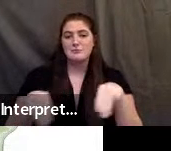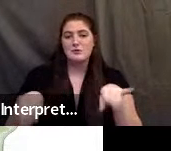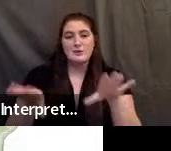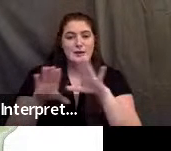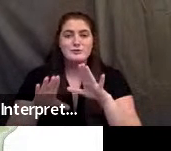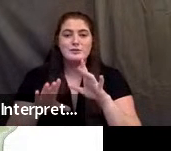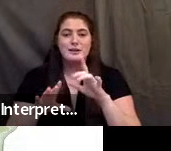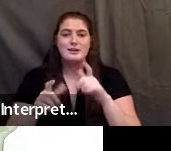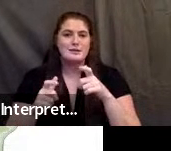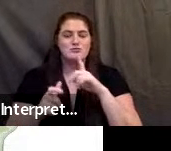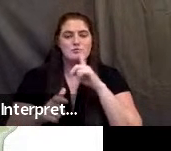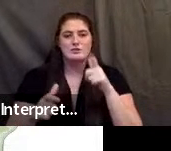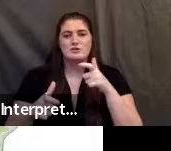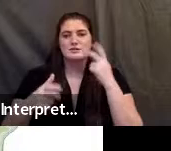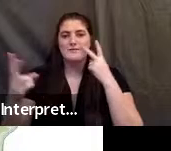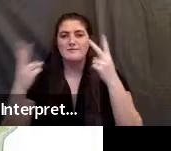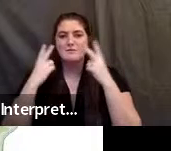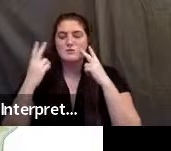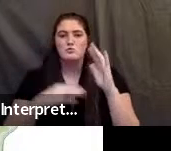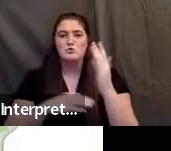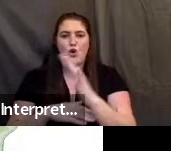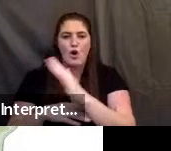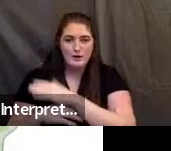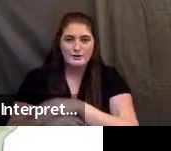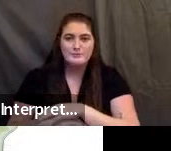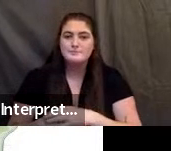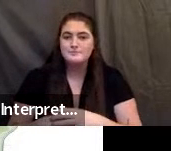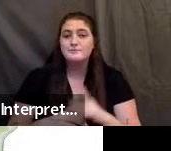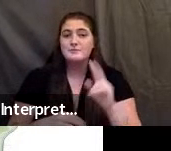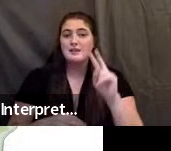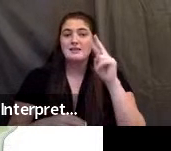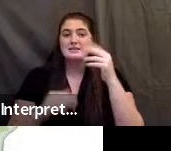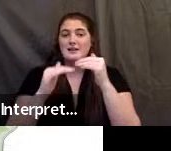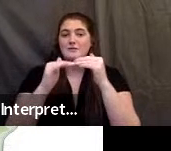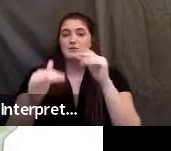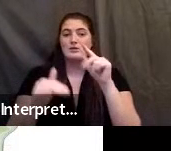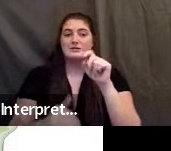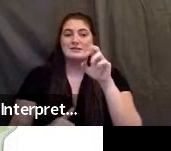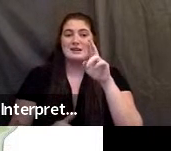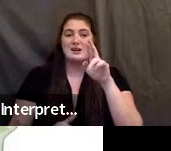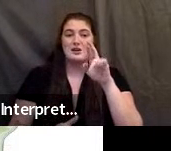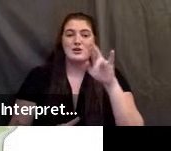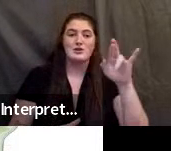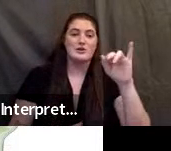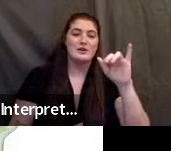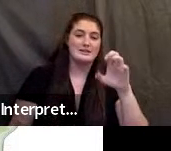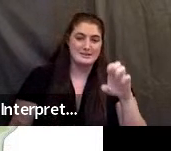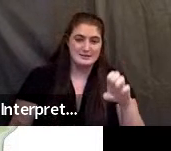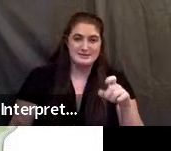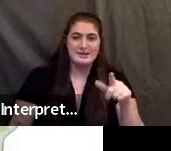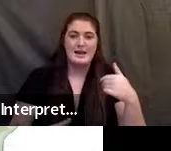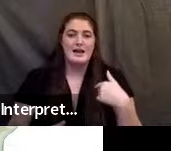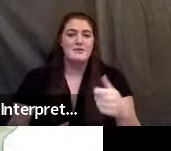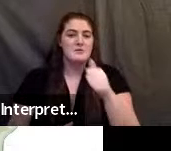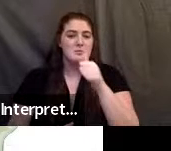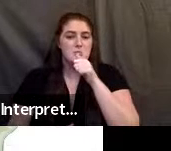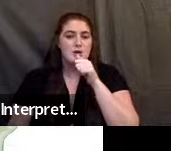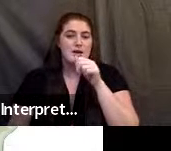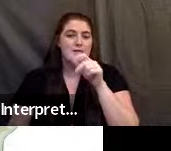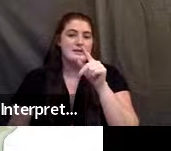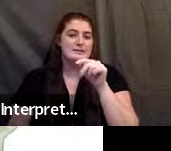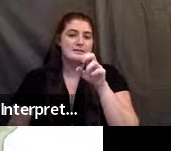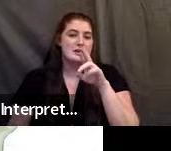visible garden from the interior. As you get up to the 2nd floor terrace, we've got private terraces abutting all